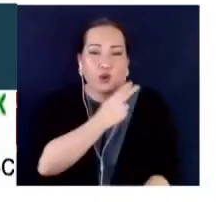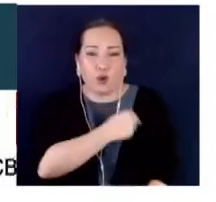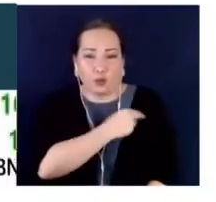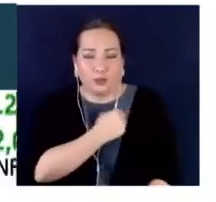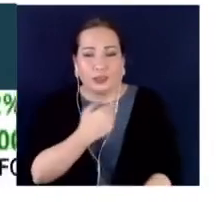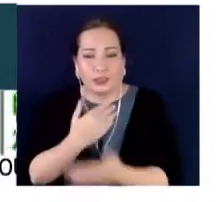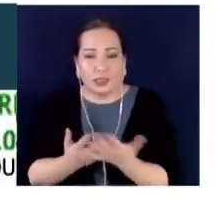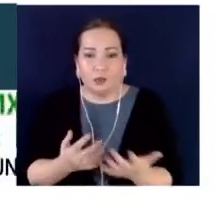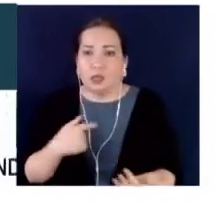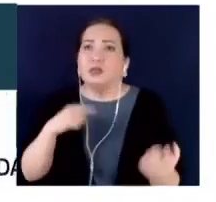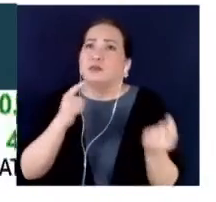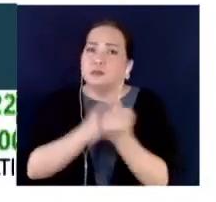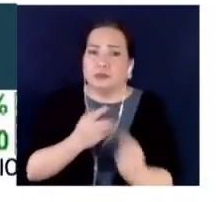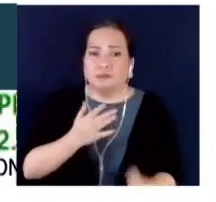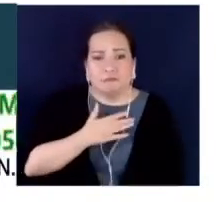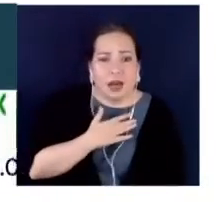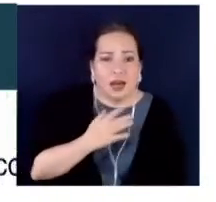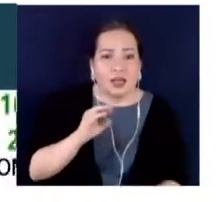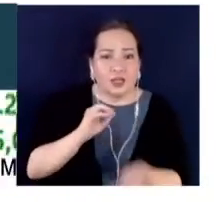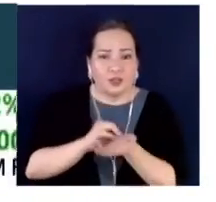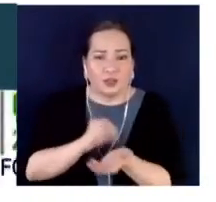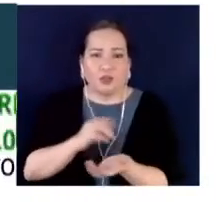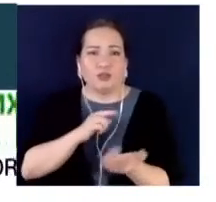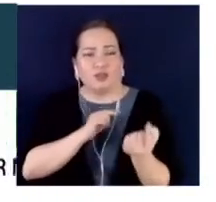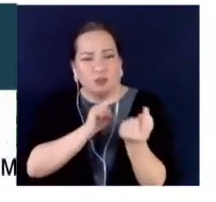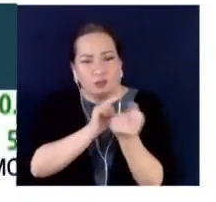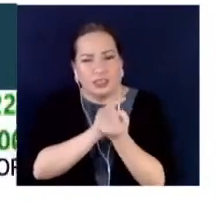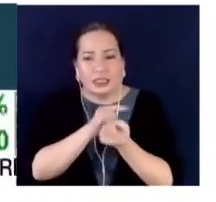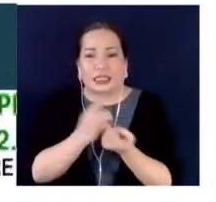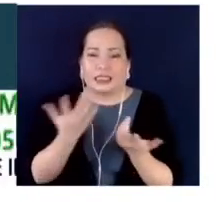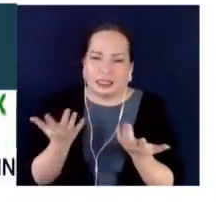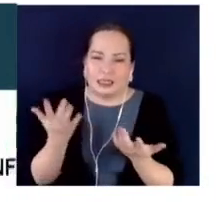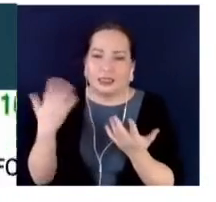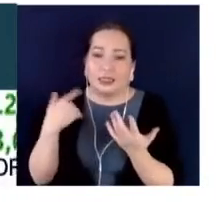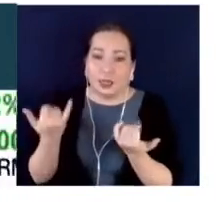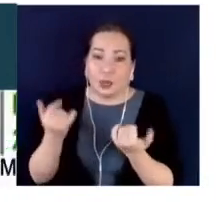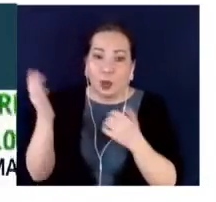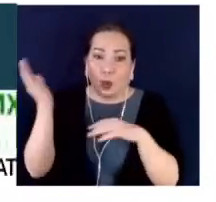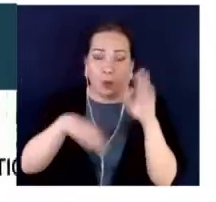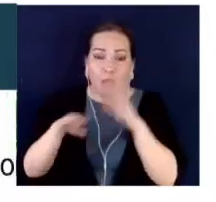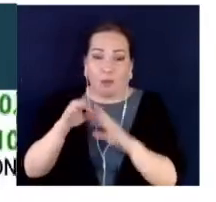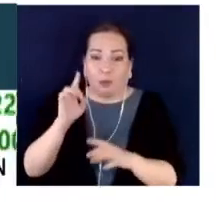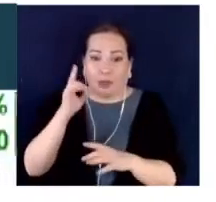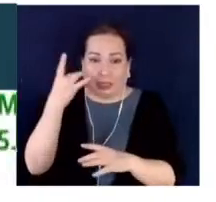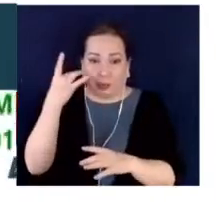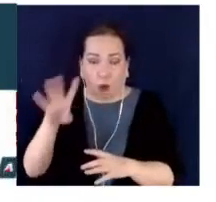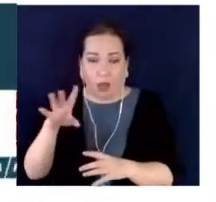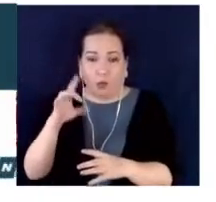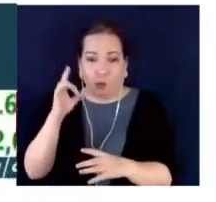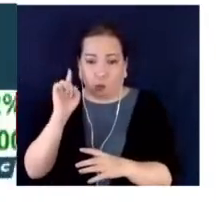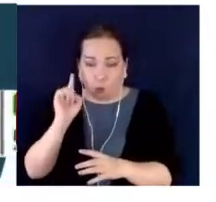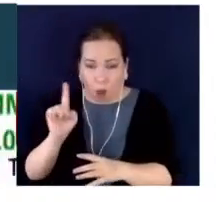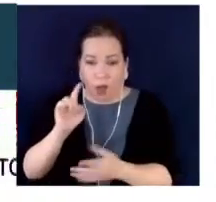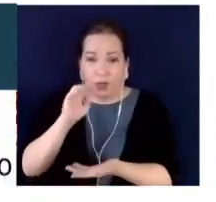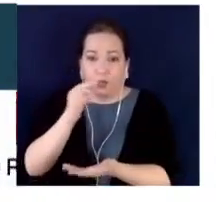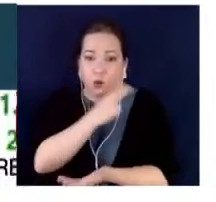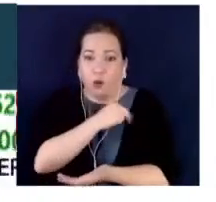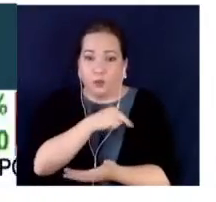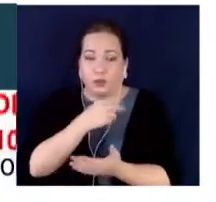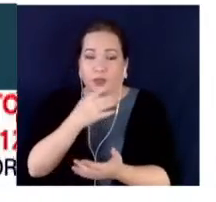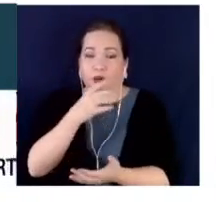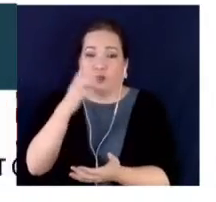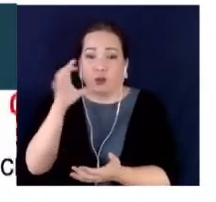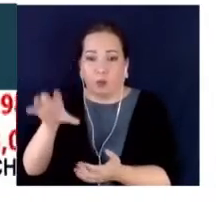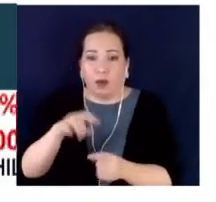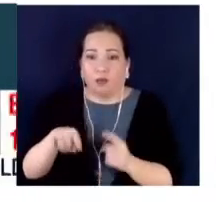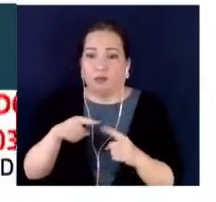own doctors treat them. That's the problem with the one hospital command. If you are brought to another hospital where